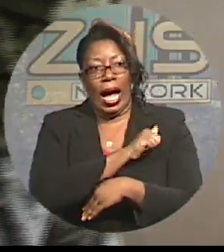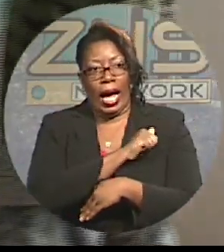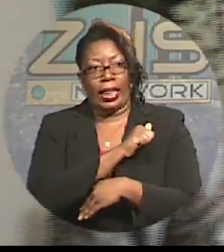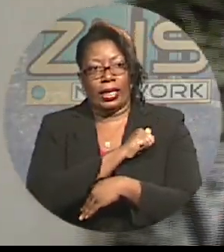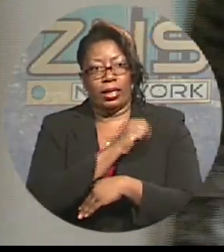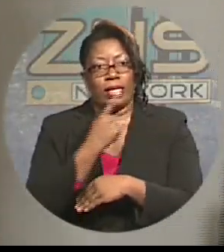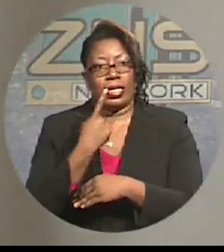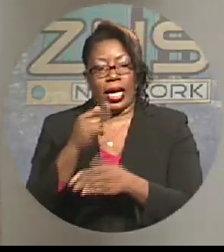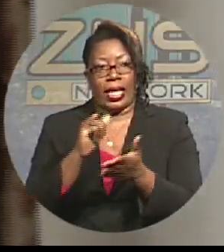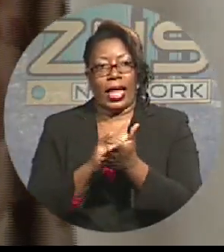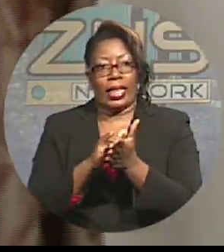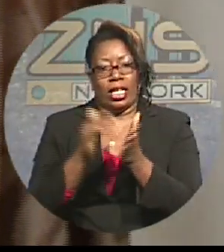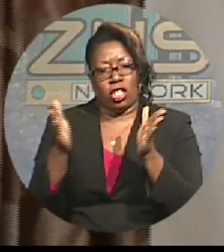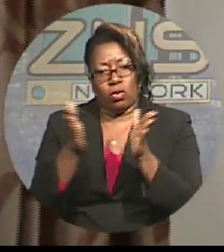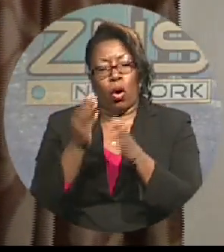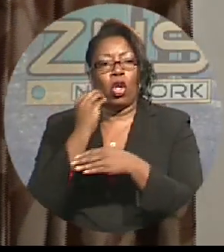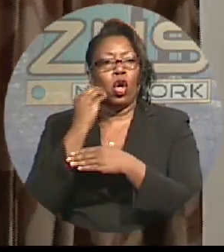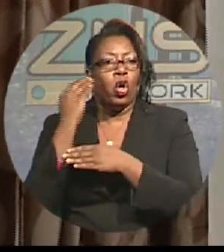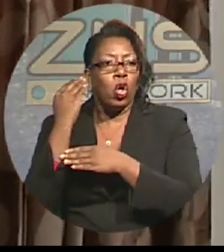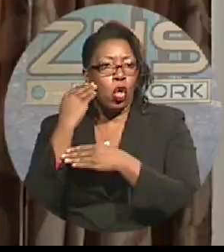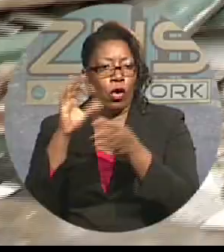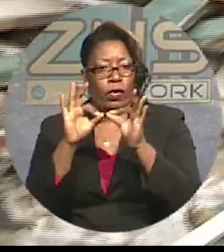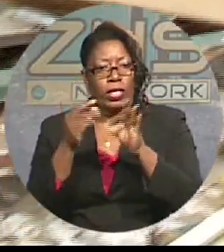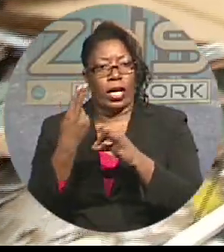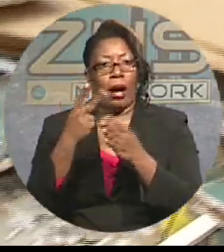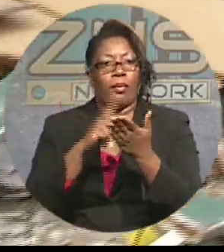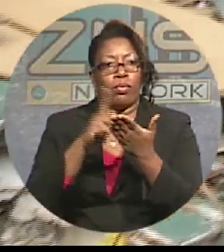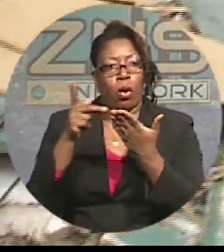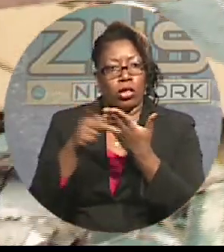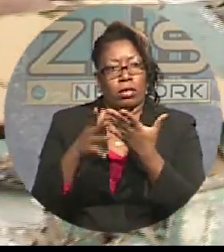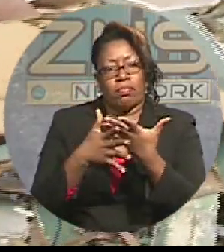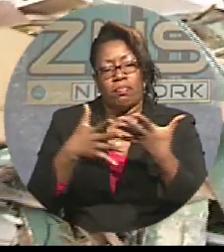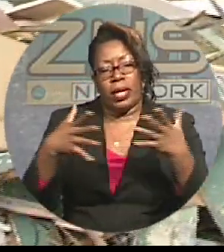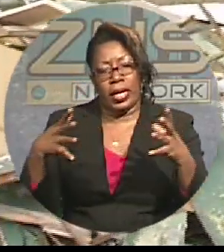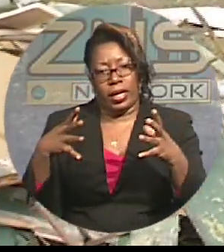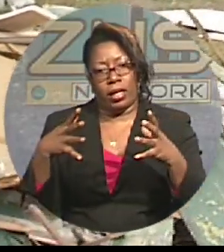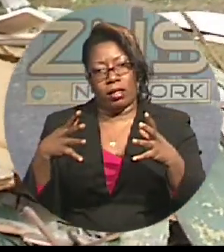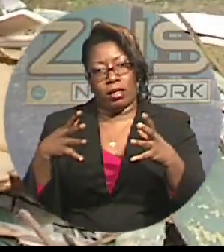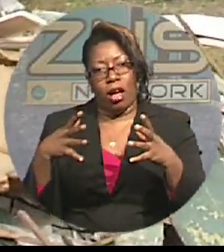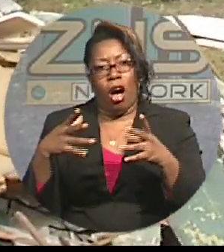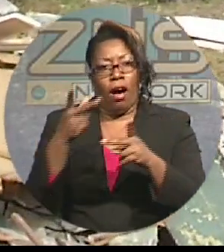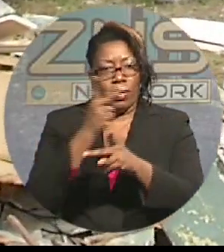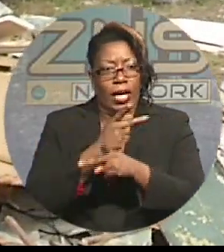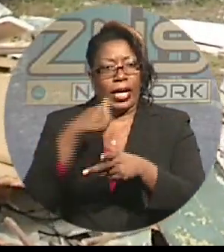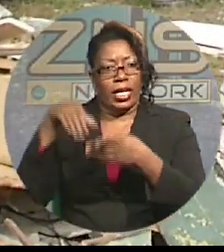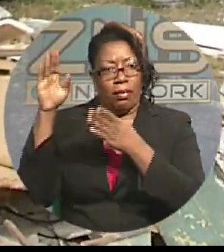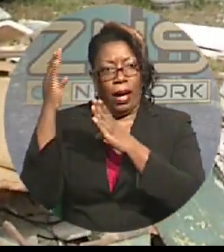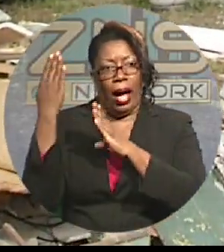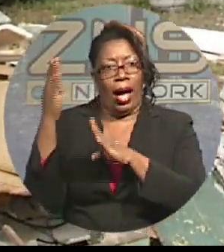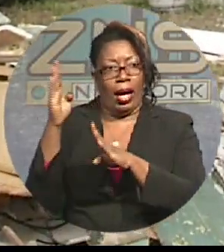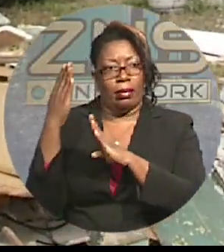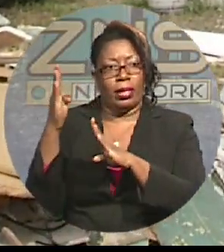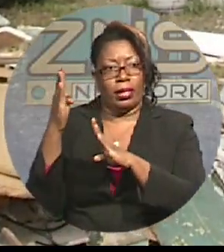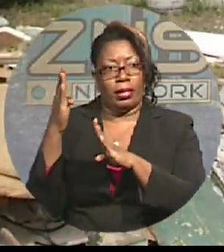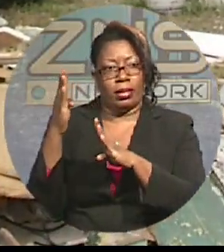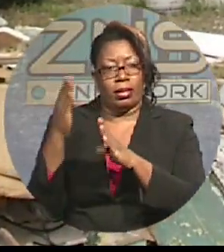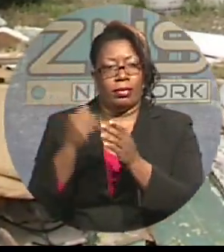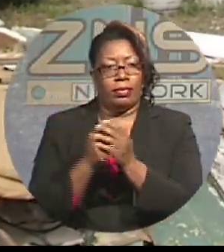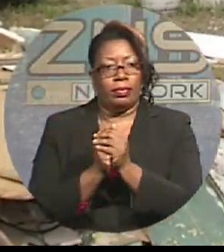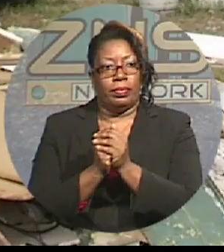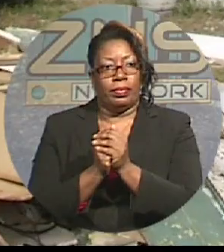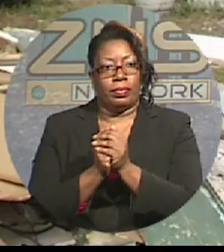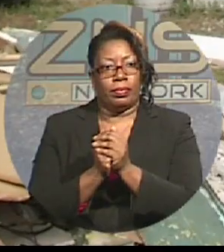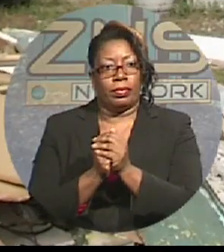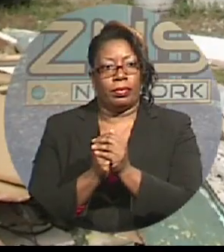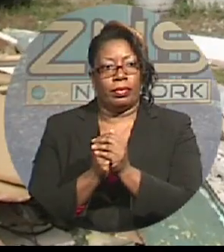that this small home repairs project is perhaps the biggest of its kind in the Bahamas ever. This is in